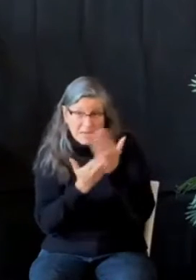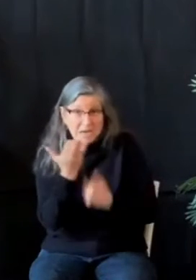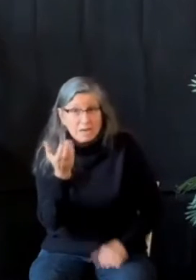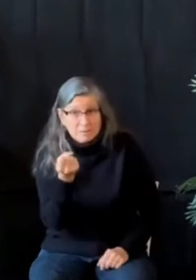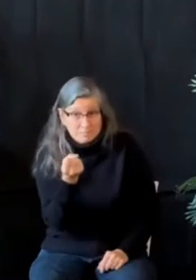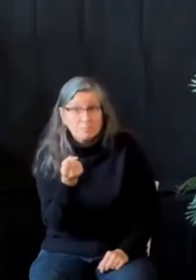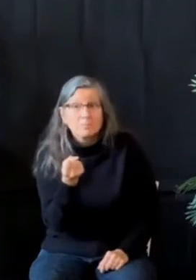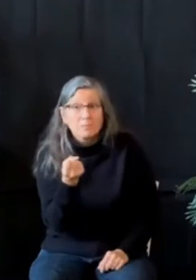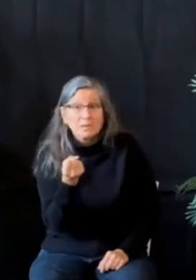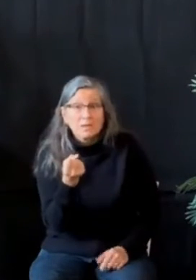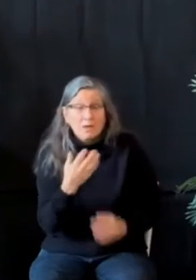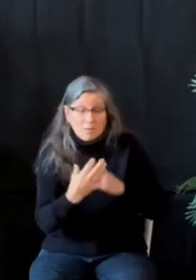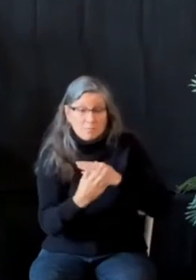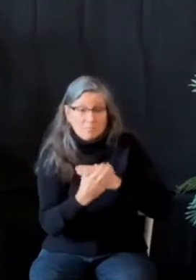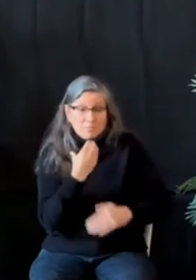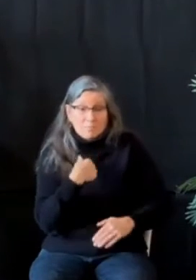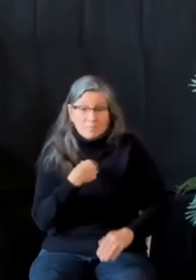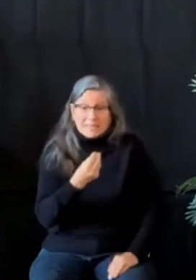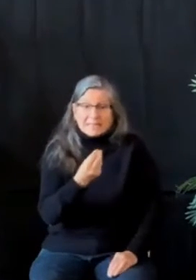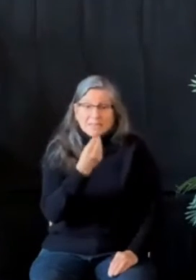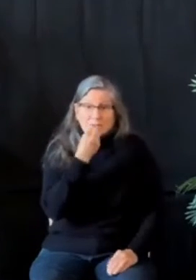She made me eat soap.